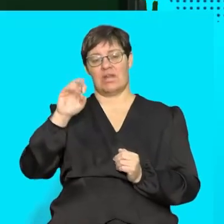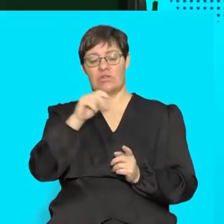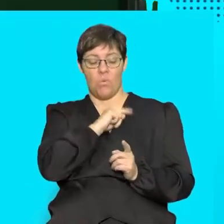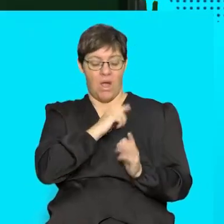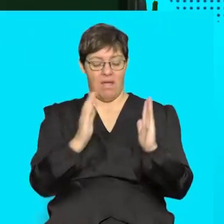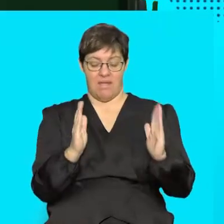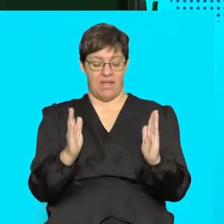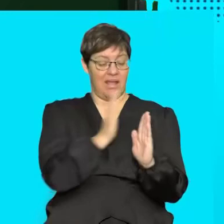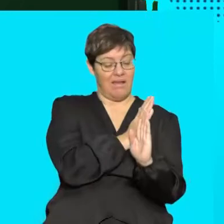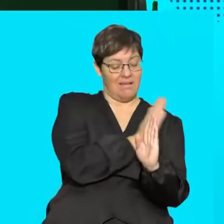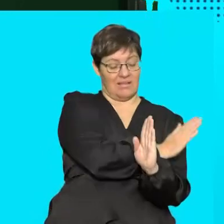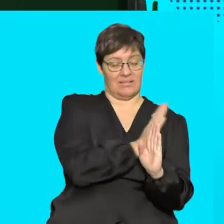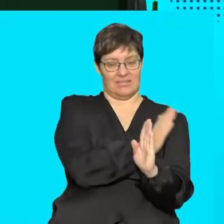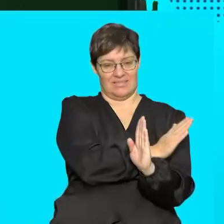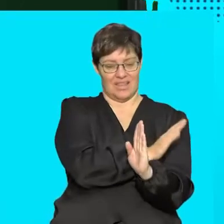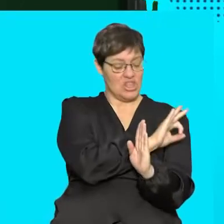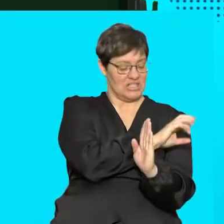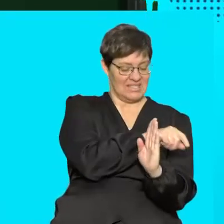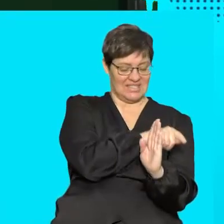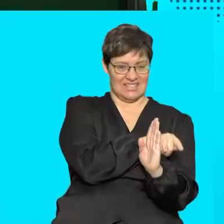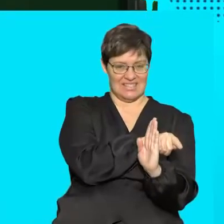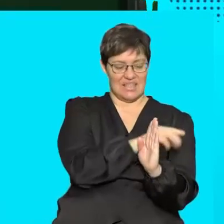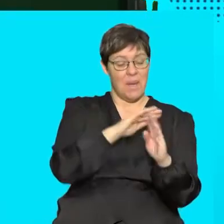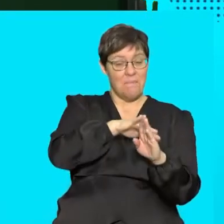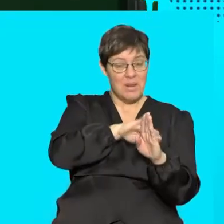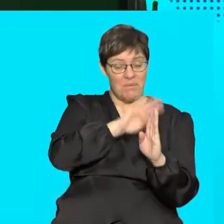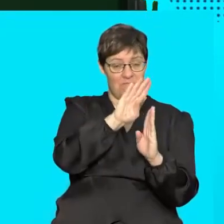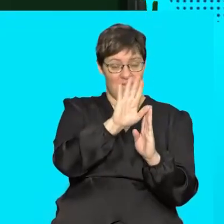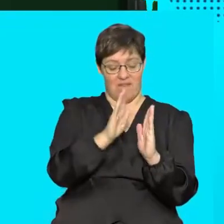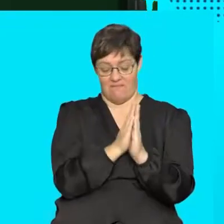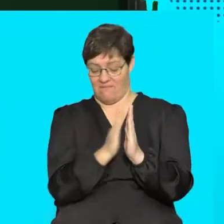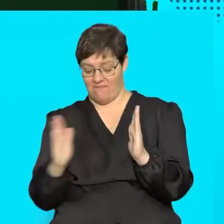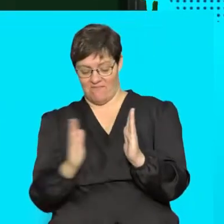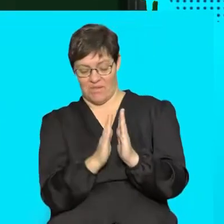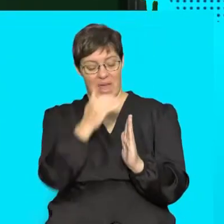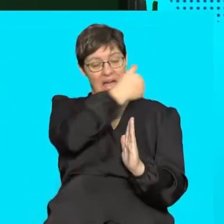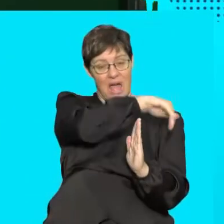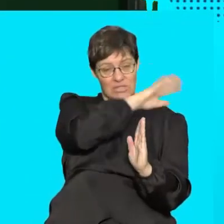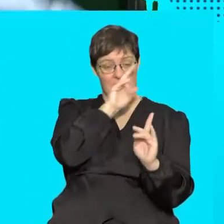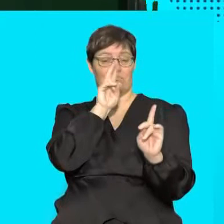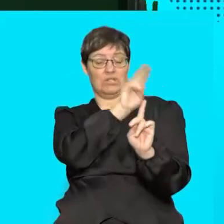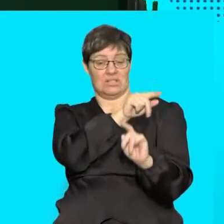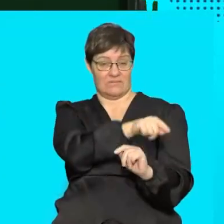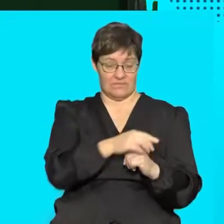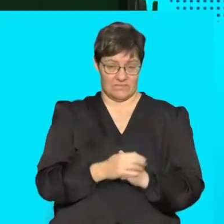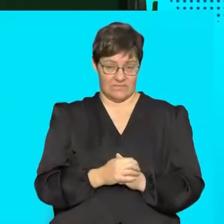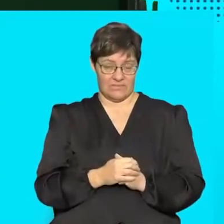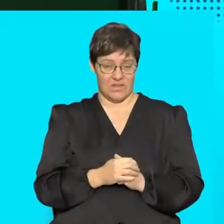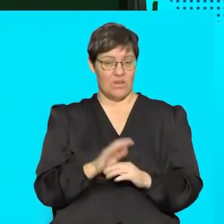of the given data, the minimum is 45, the maximum is 86. We're predicting outside the